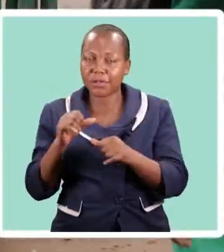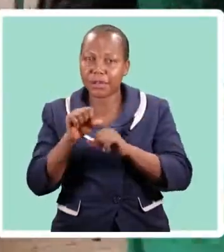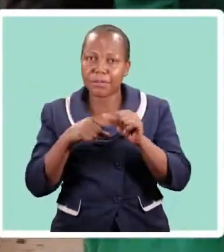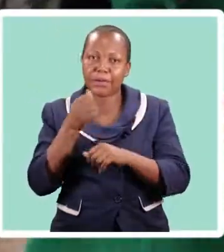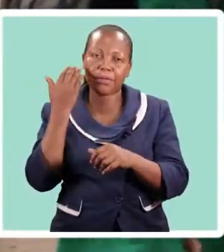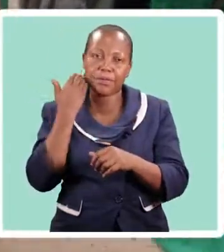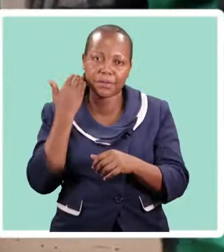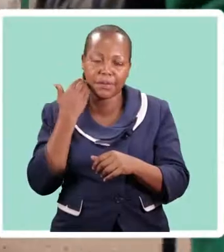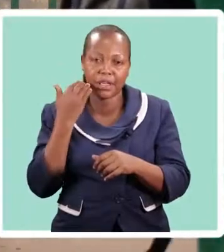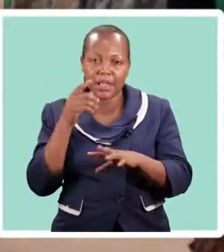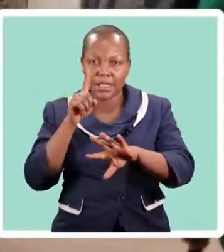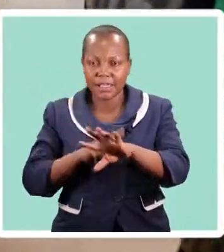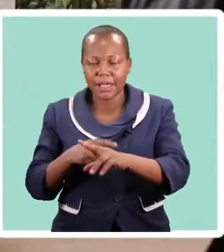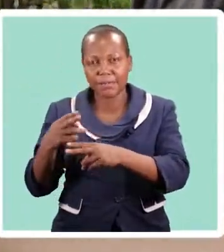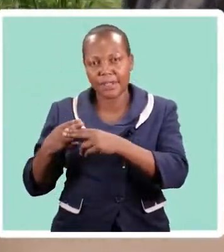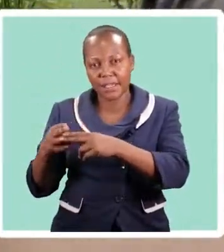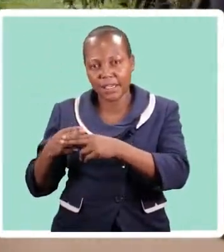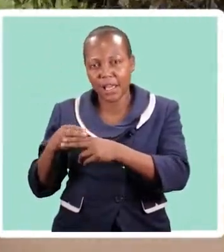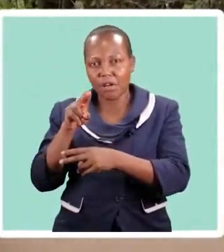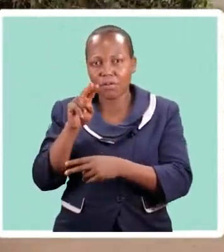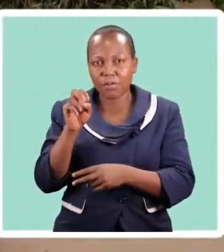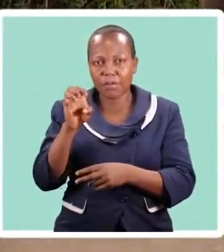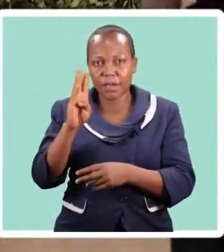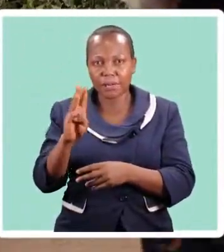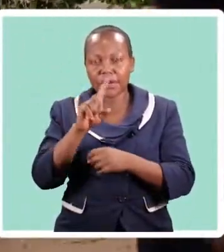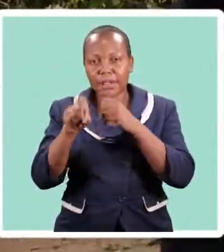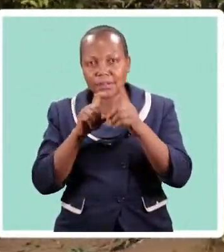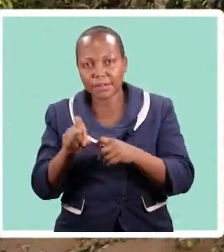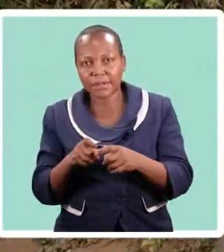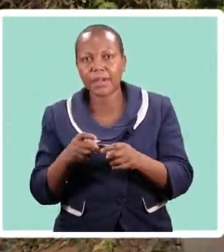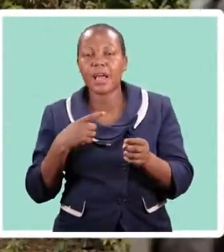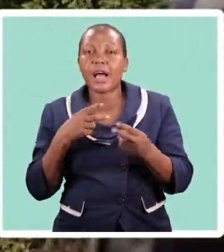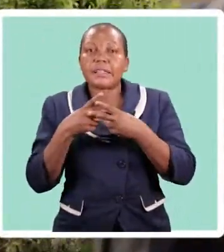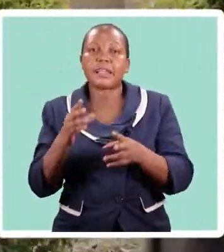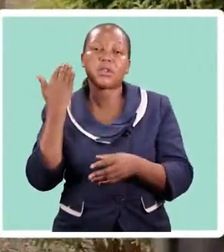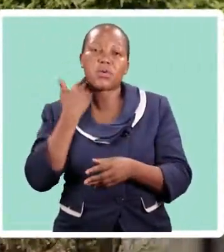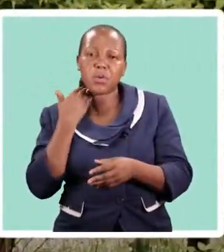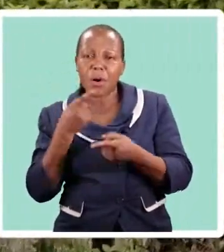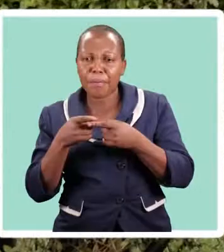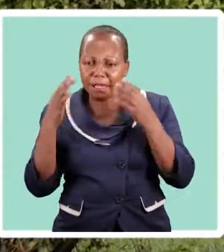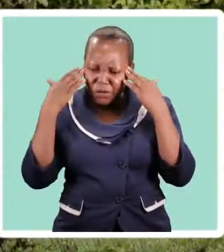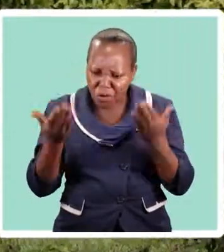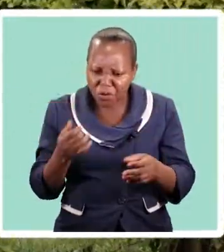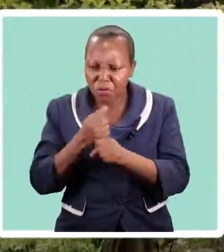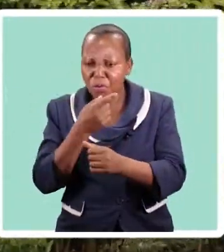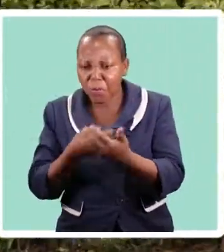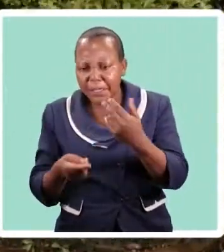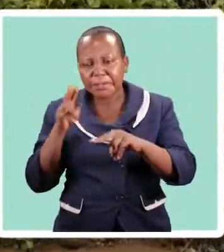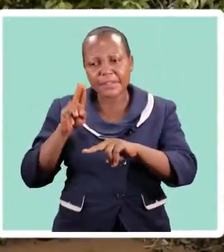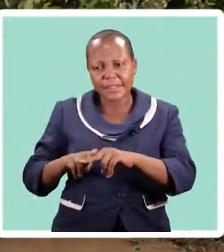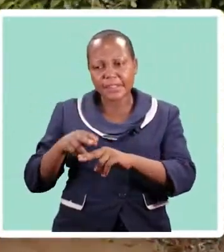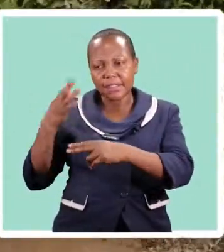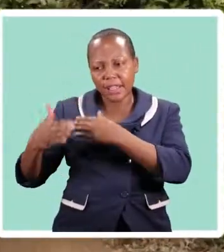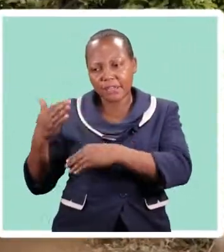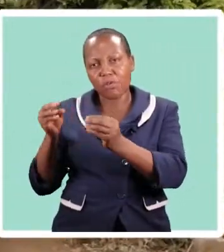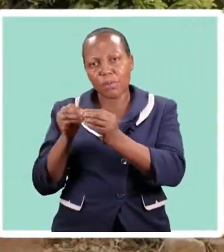attend. Towards our UNEB exams, I got my periods and I didn't know what to do. And I was sitting